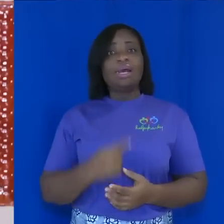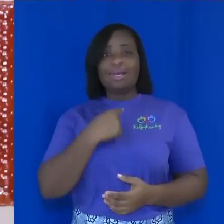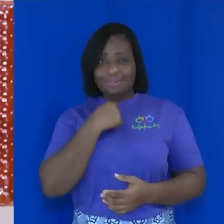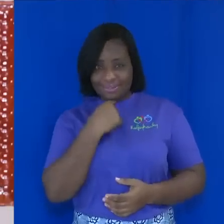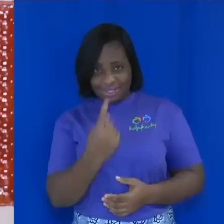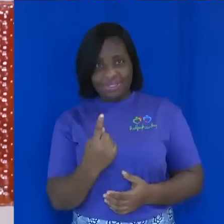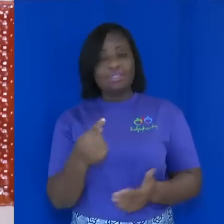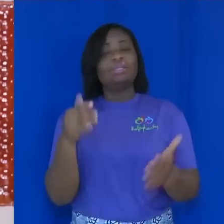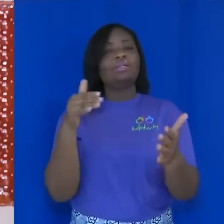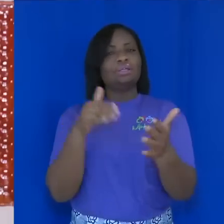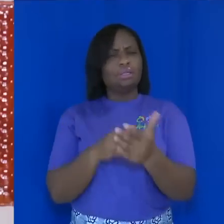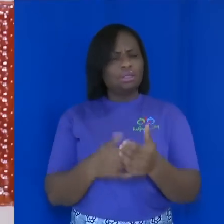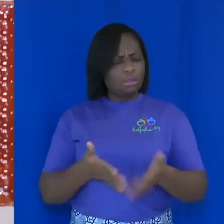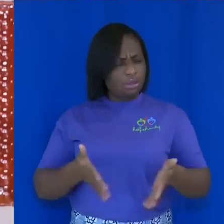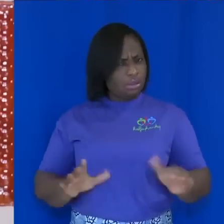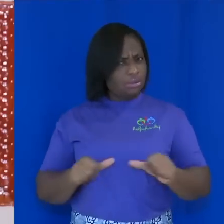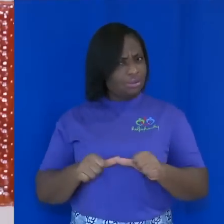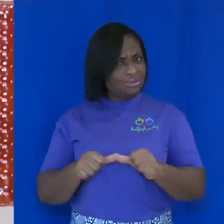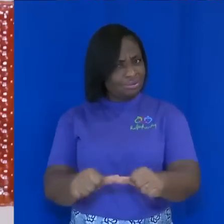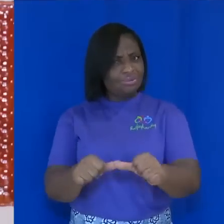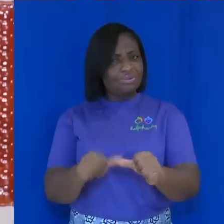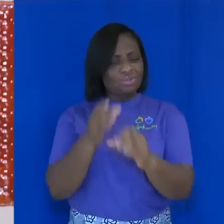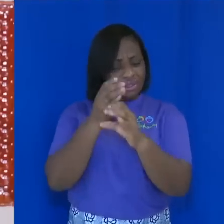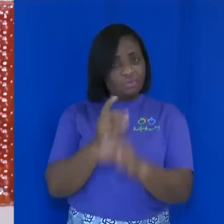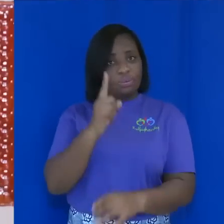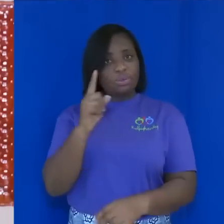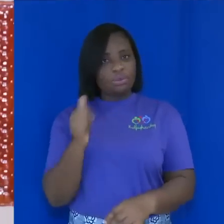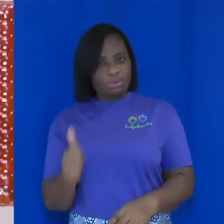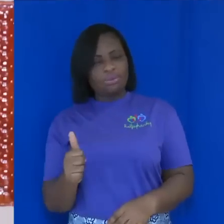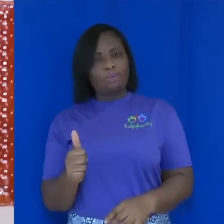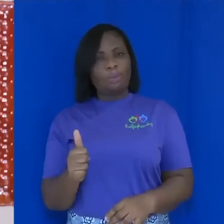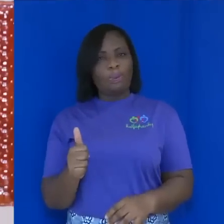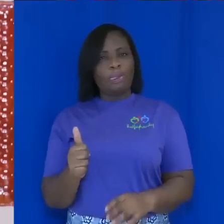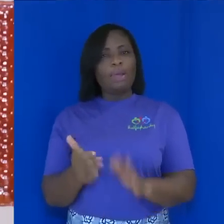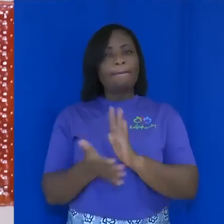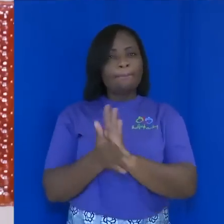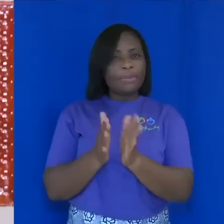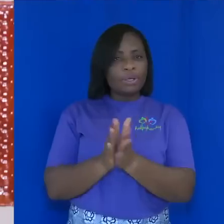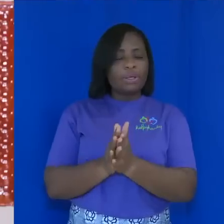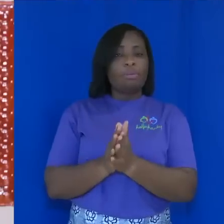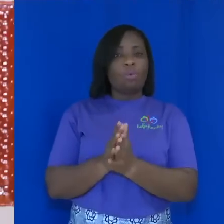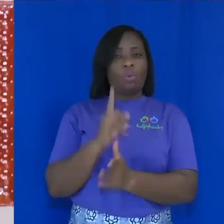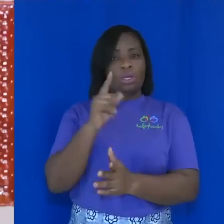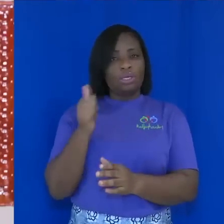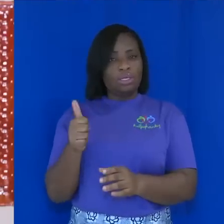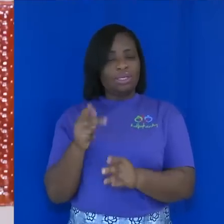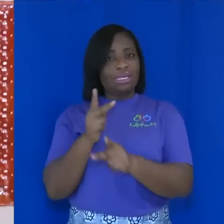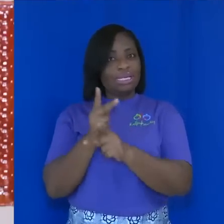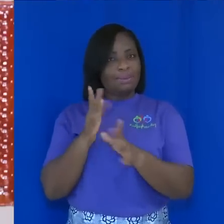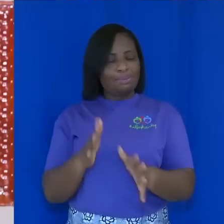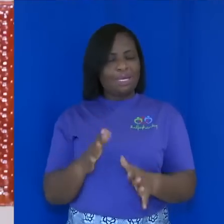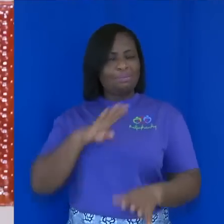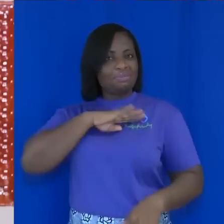I've said before, let us continue to look out for one another and remain each other's keeper. And